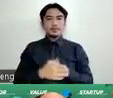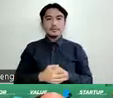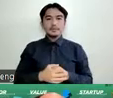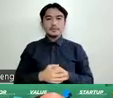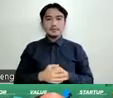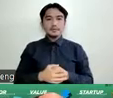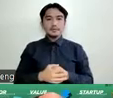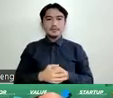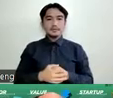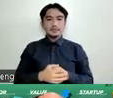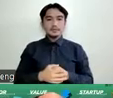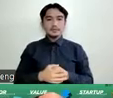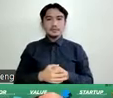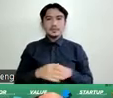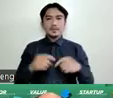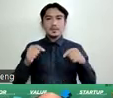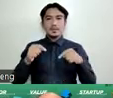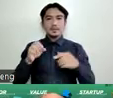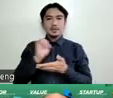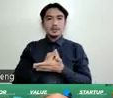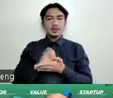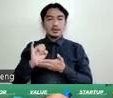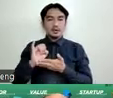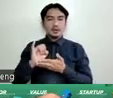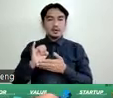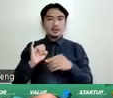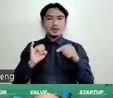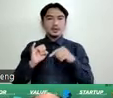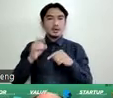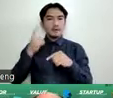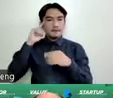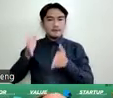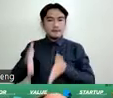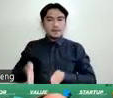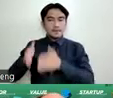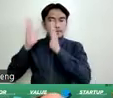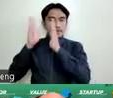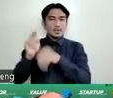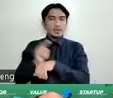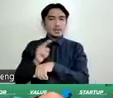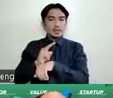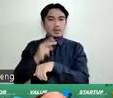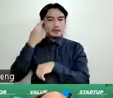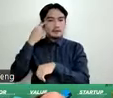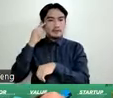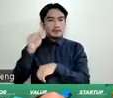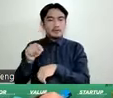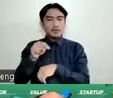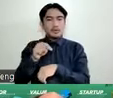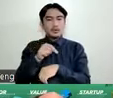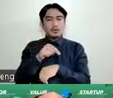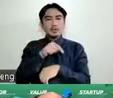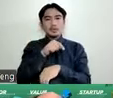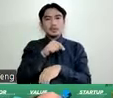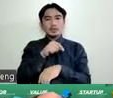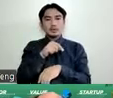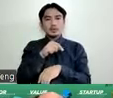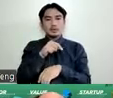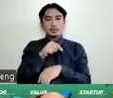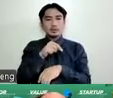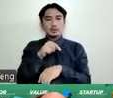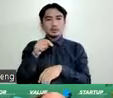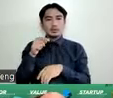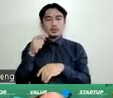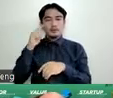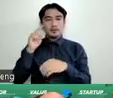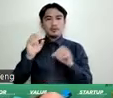Jr. Innovation Institute, which is the building where Benilde HIFI is housed, opens its arms to all who